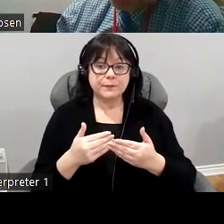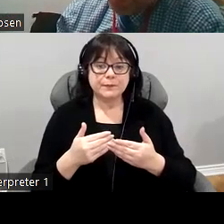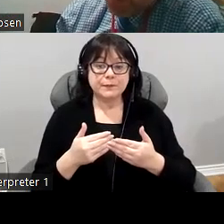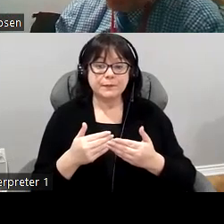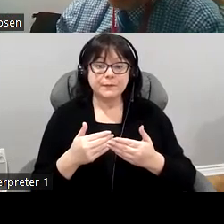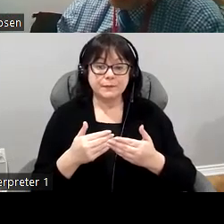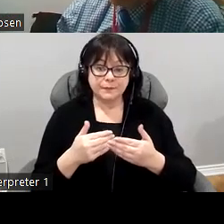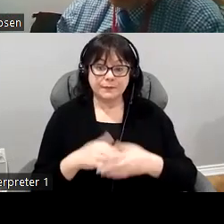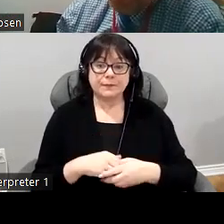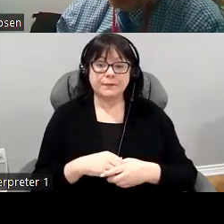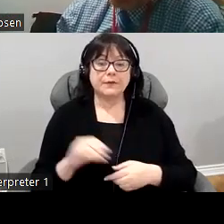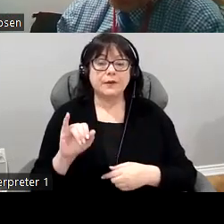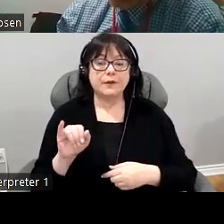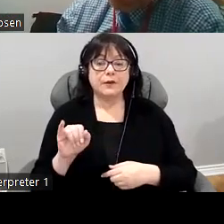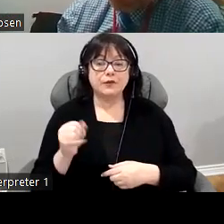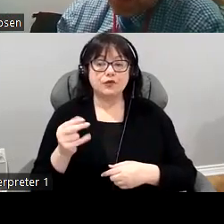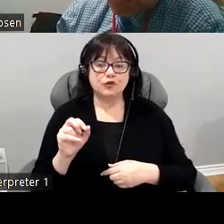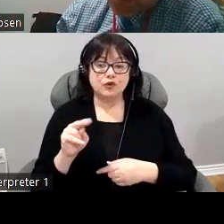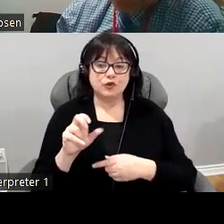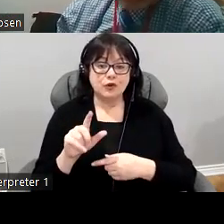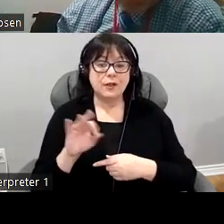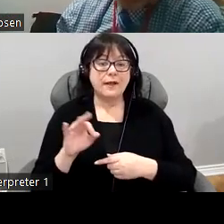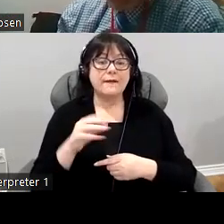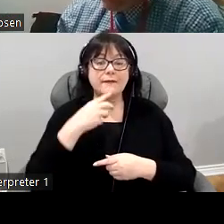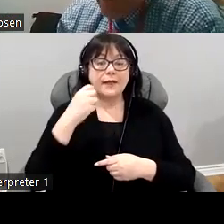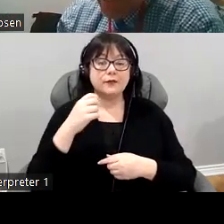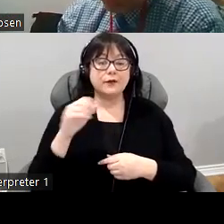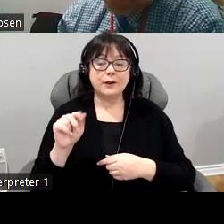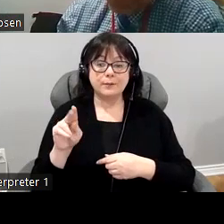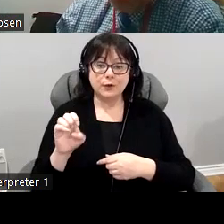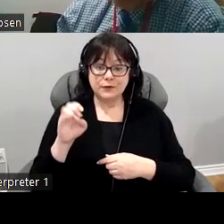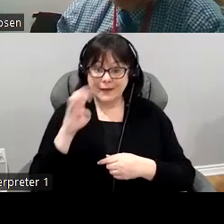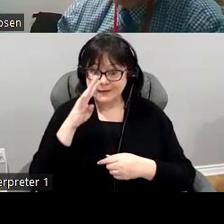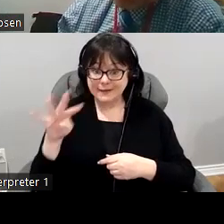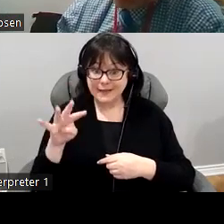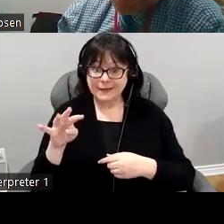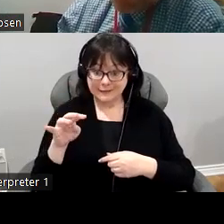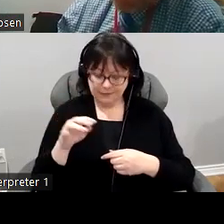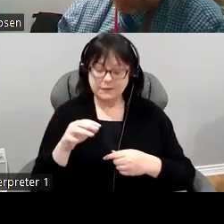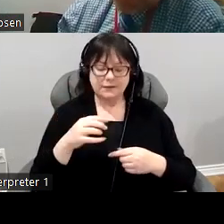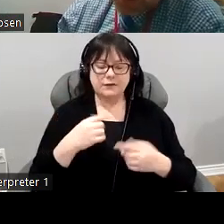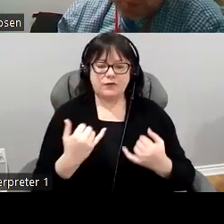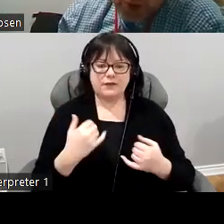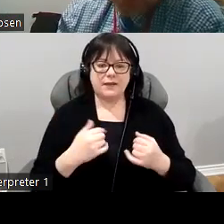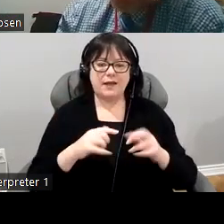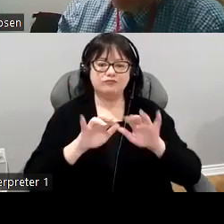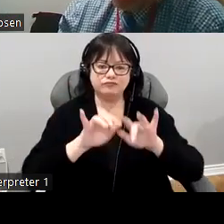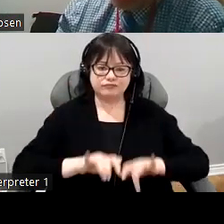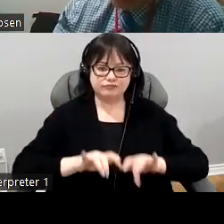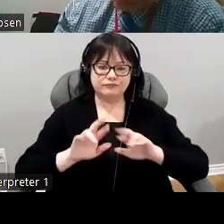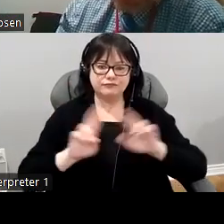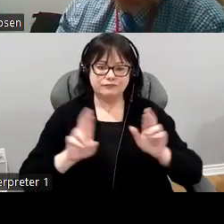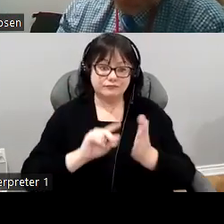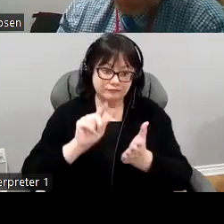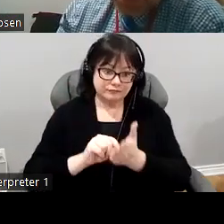issue of the Journal of Elder Abuse and Neglect, devoted entirely to different aspects of this work